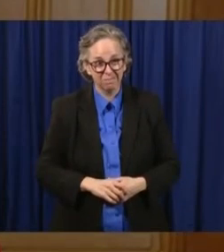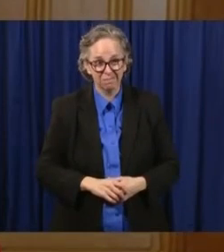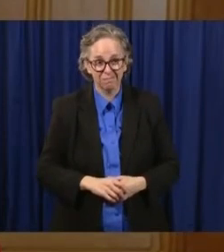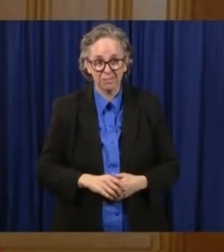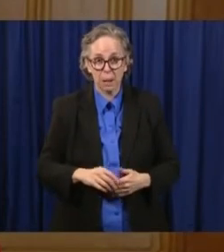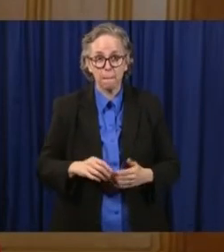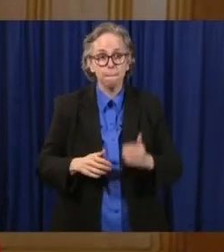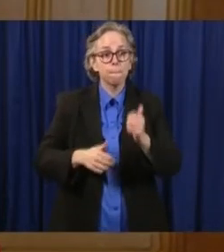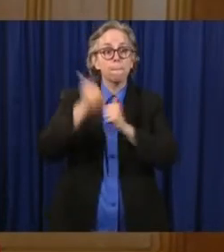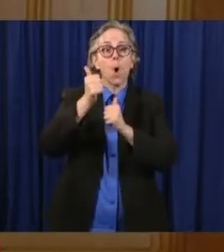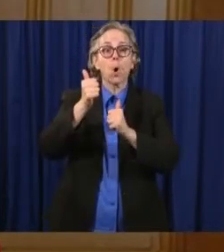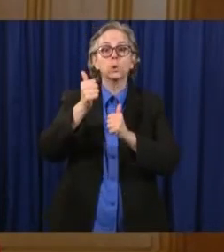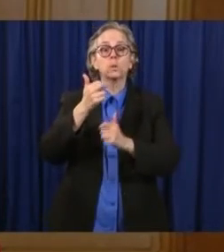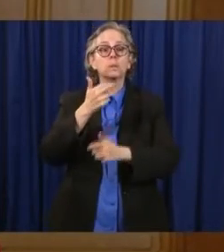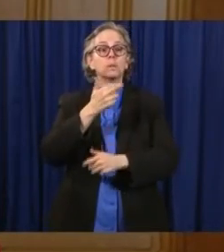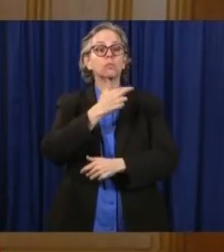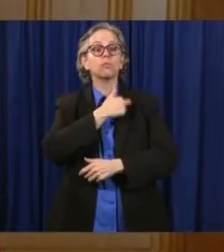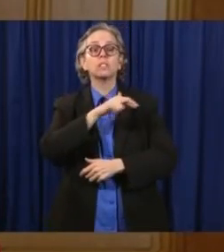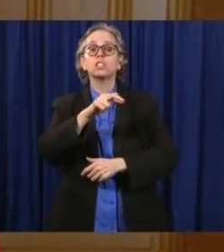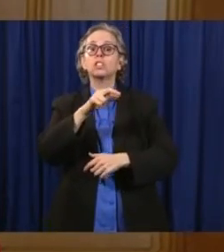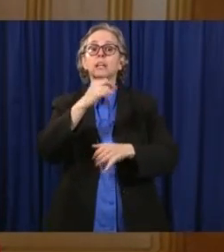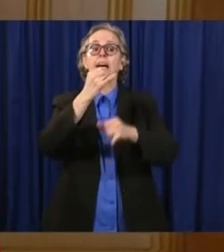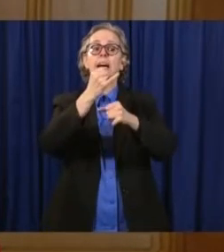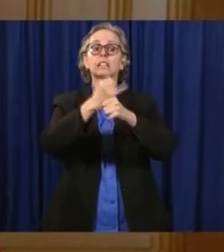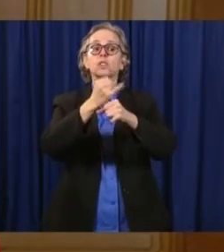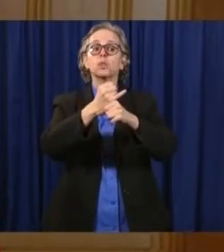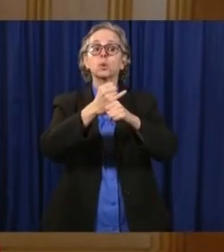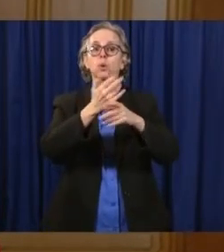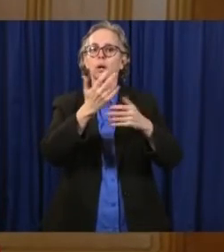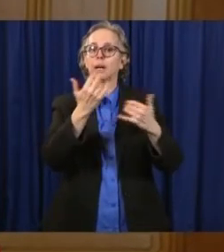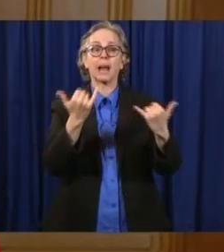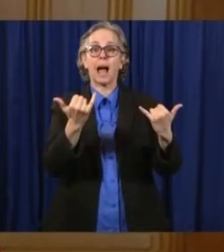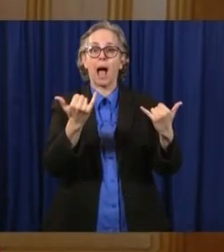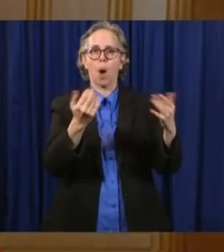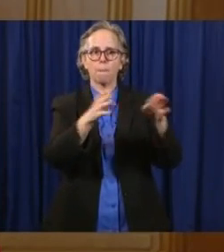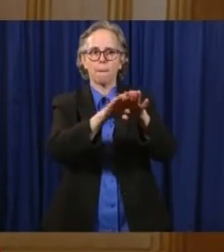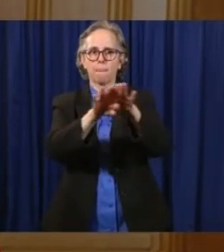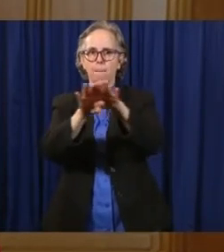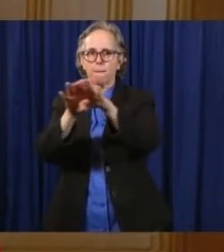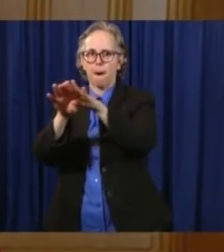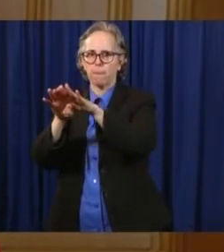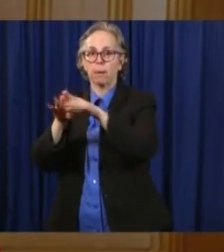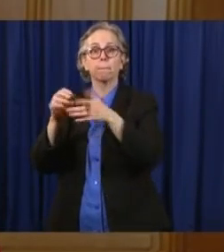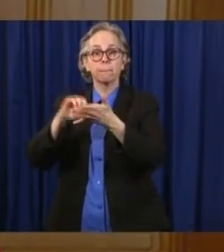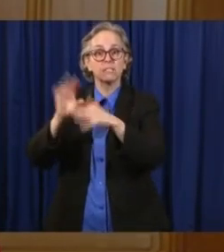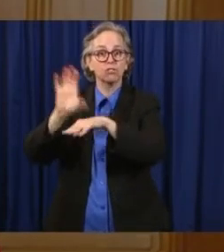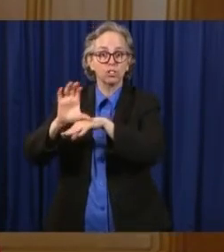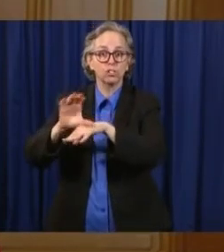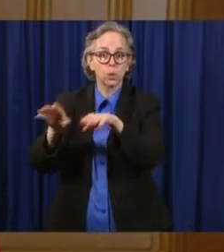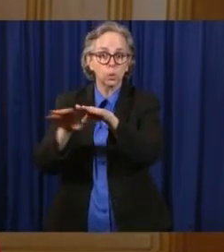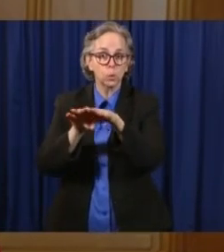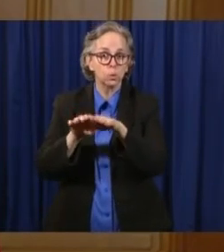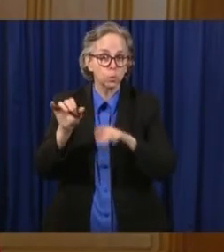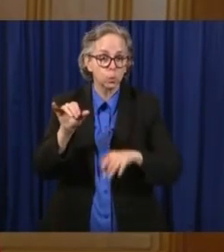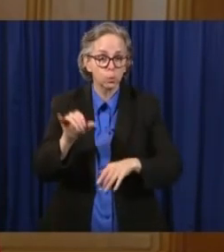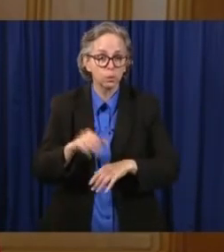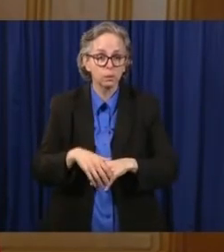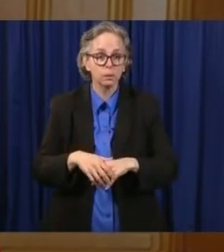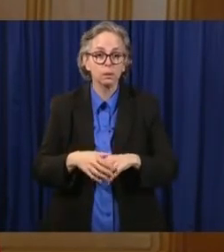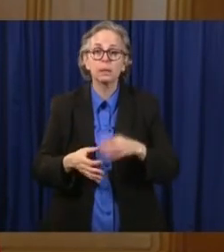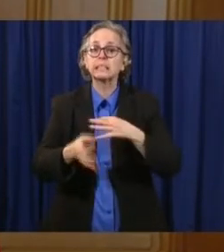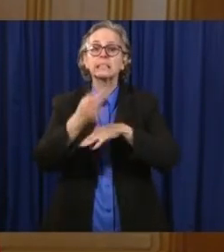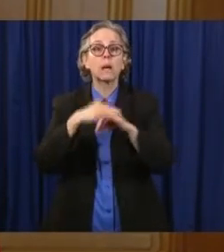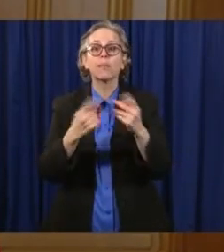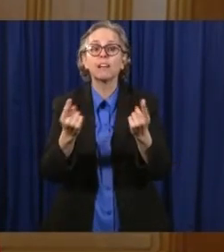religious institutions are closed. They're trying to reach their congregations in other ways that is